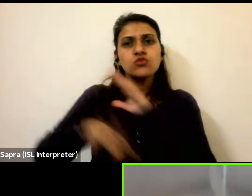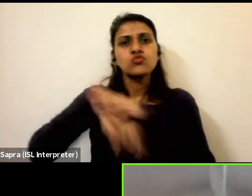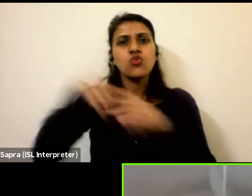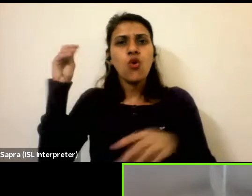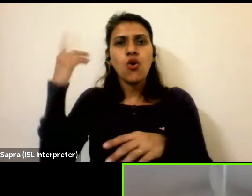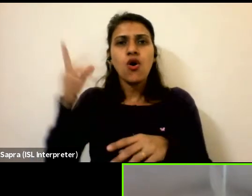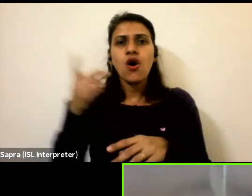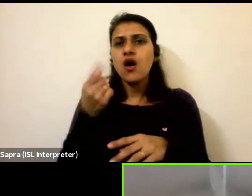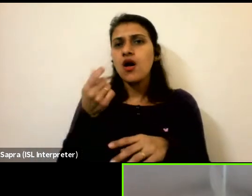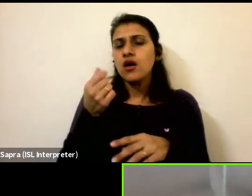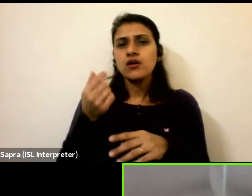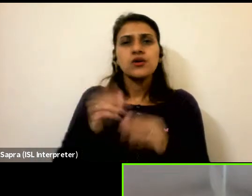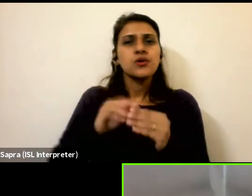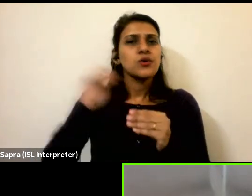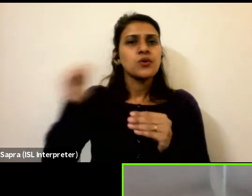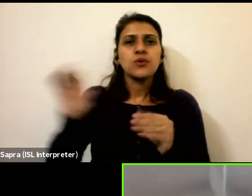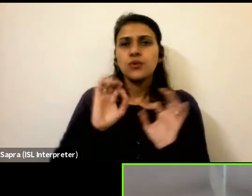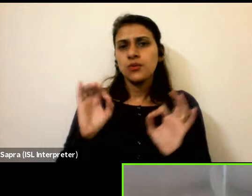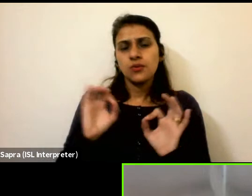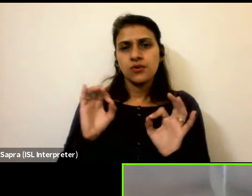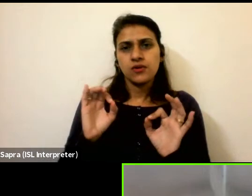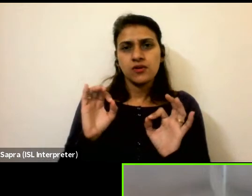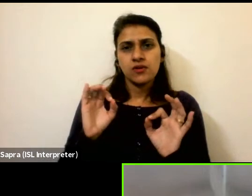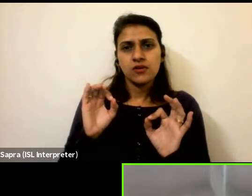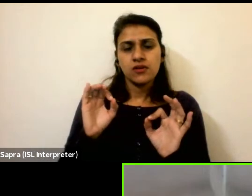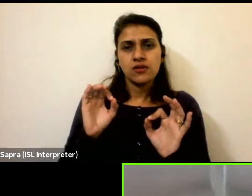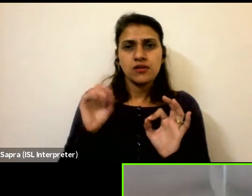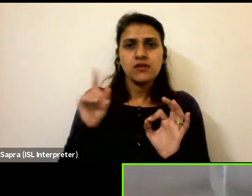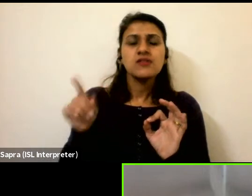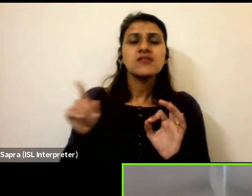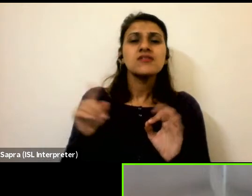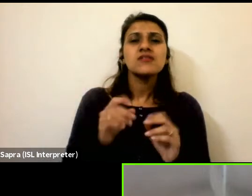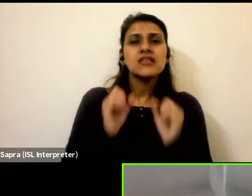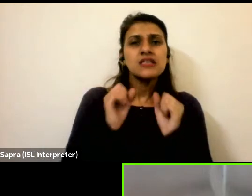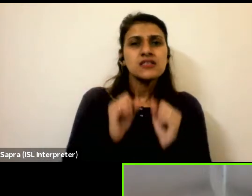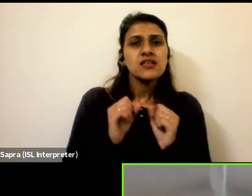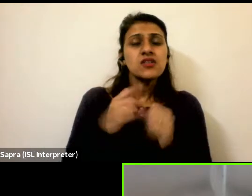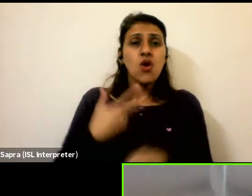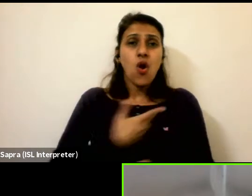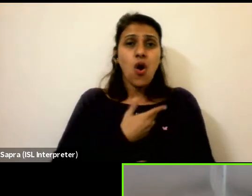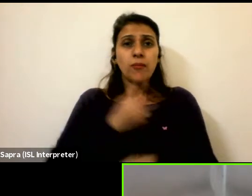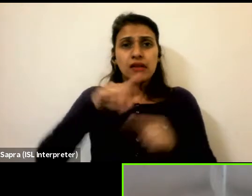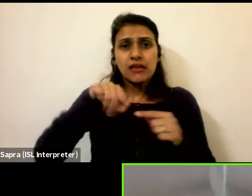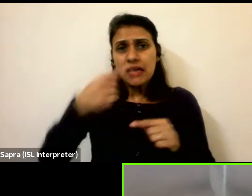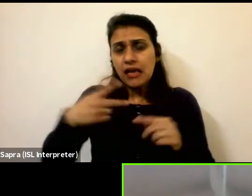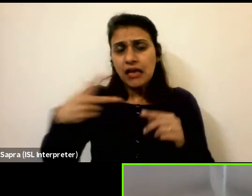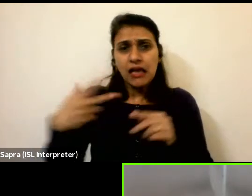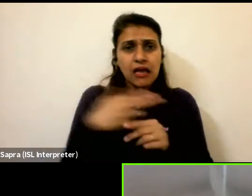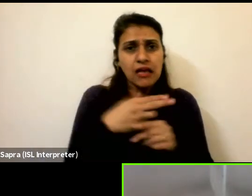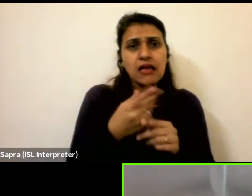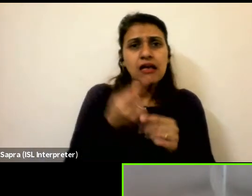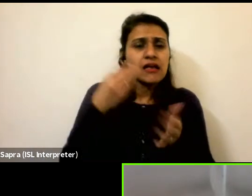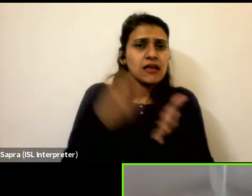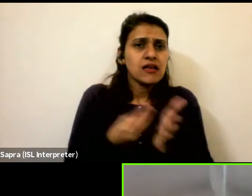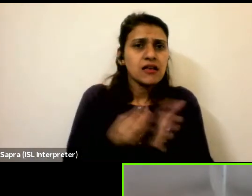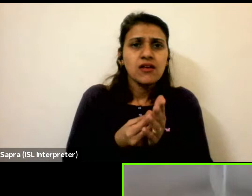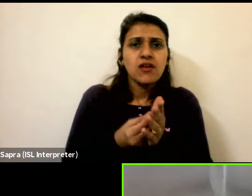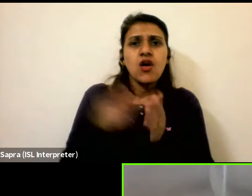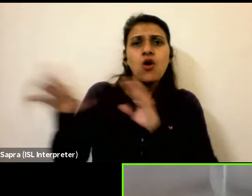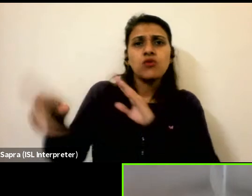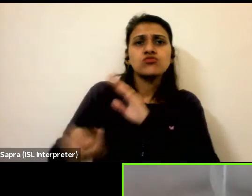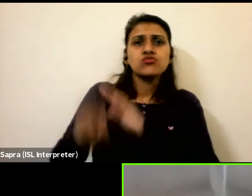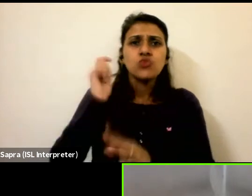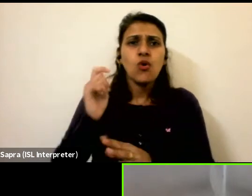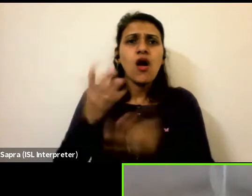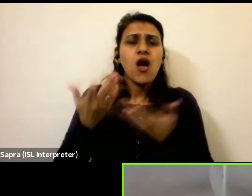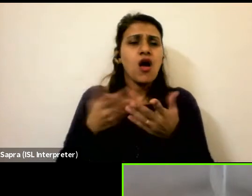money had not been dispensed. And they were in dire straits because the operation was the next day and they had to put in the money, otherwise the operation wouldn't